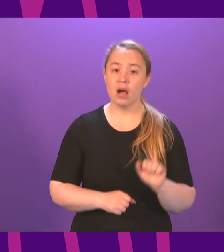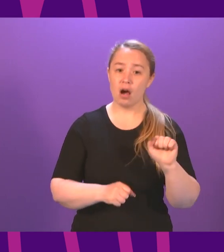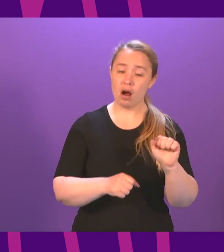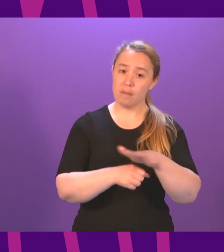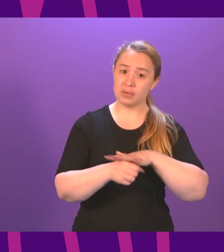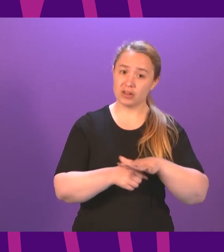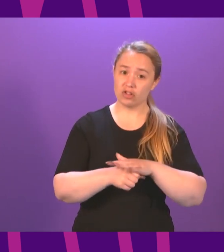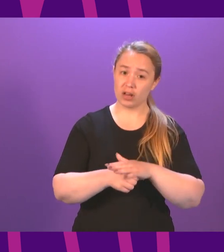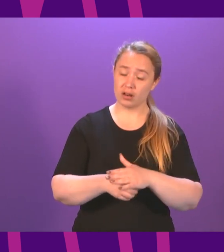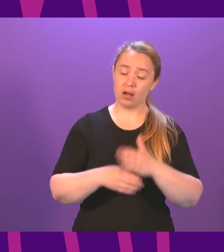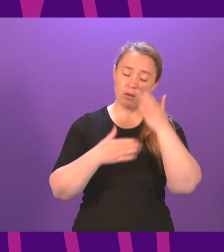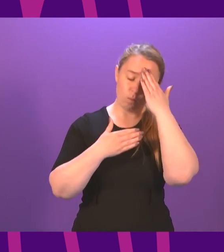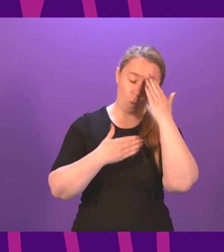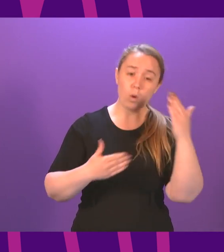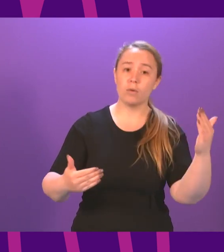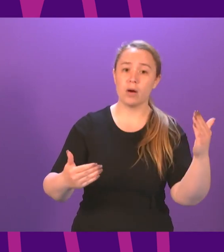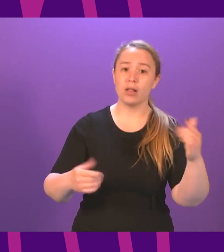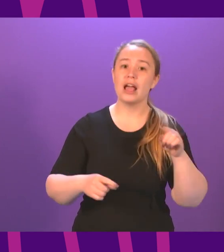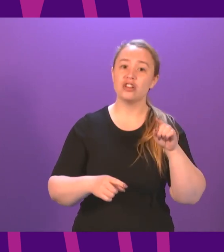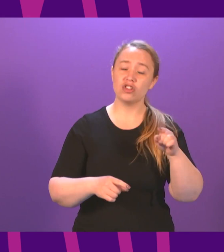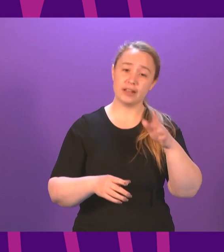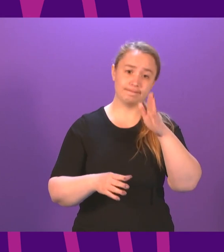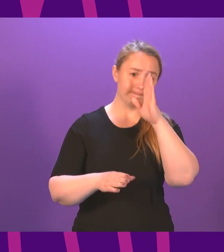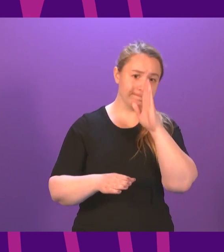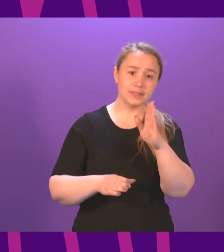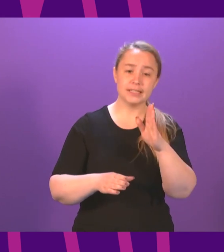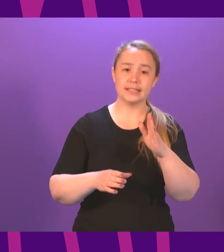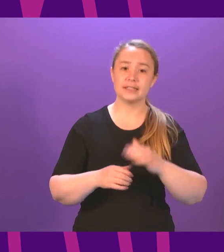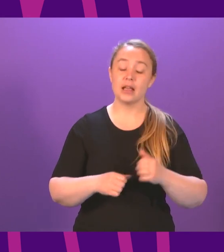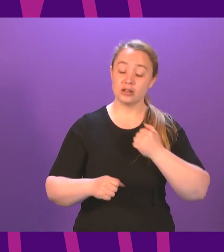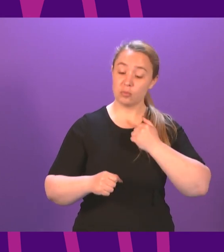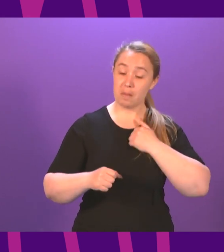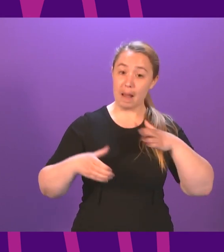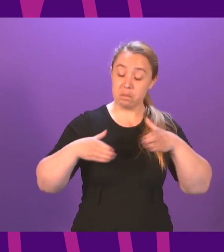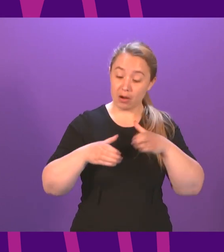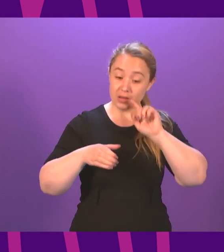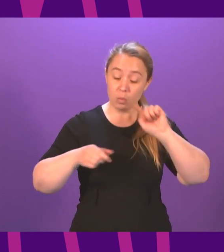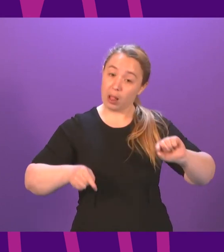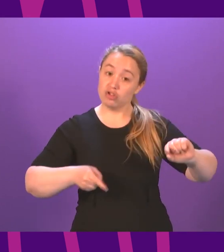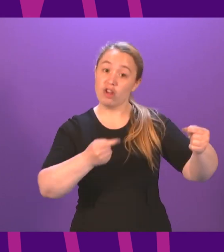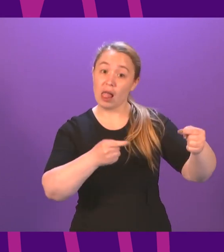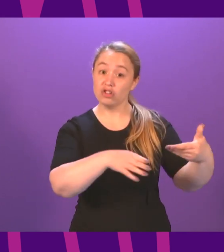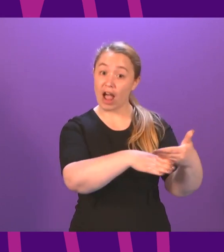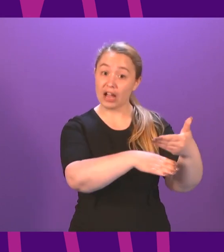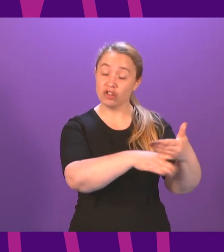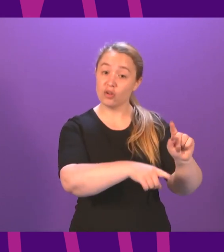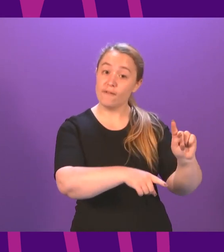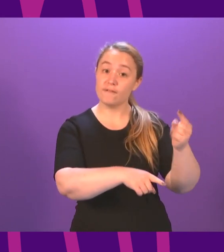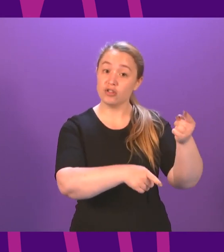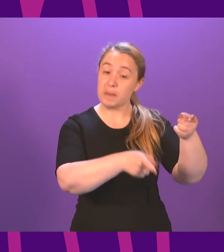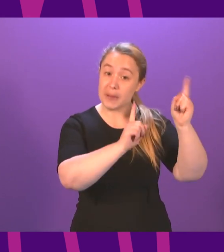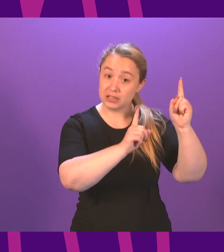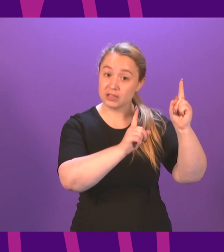and I know she takes that role seriously. And while my party will challenge her actions as First Minister and those of her government, I will